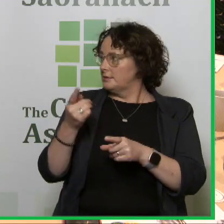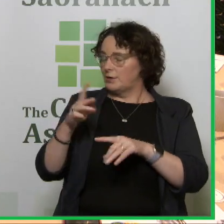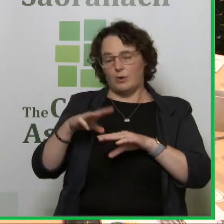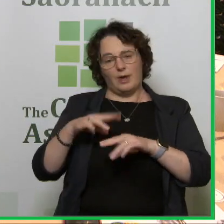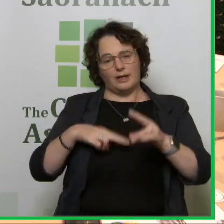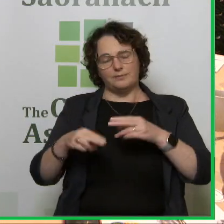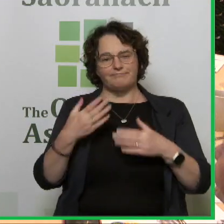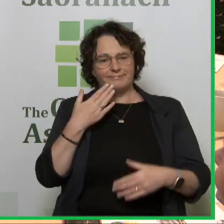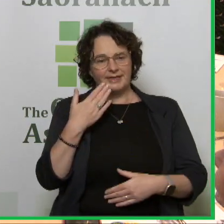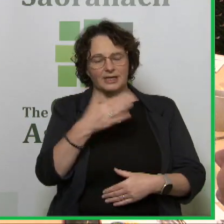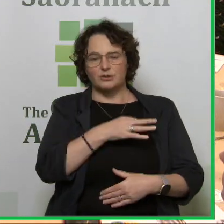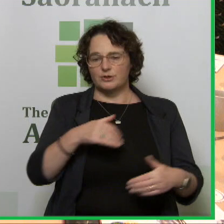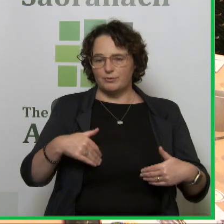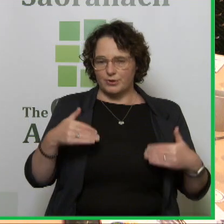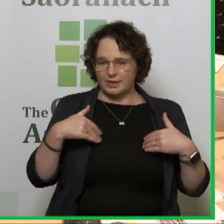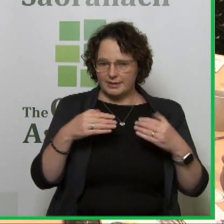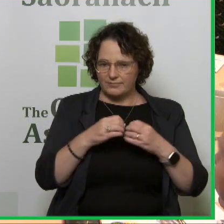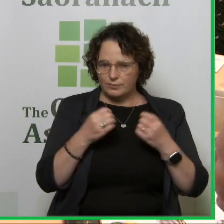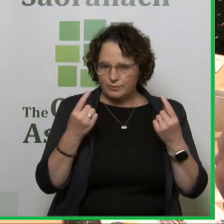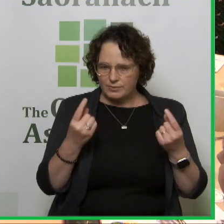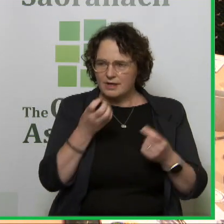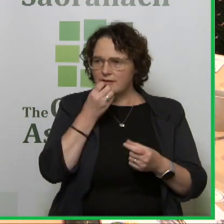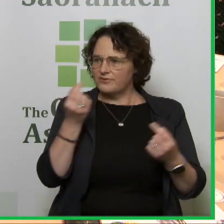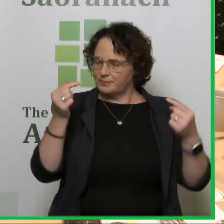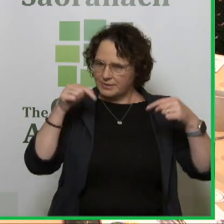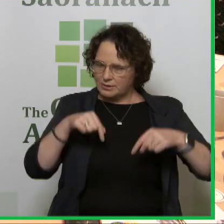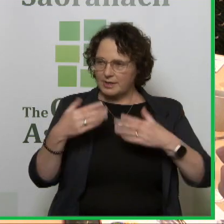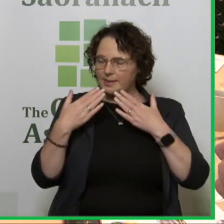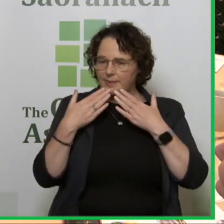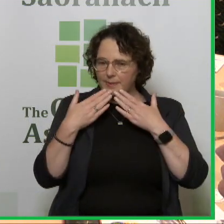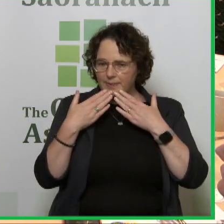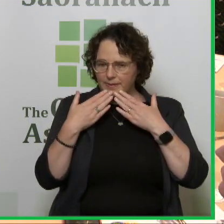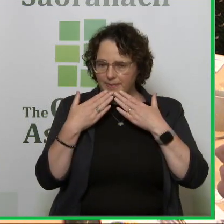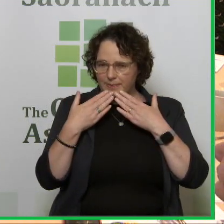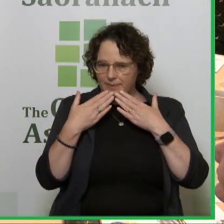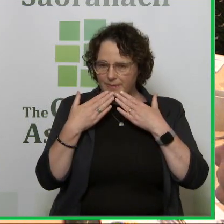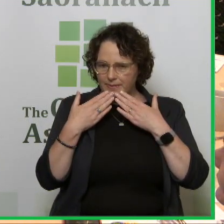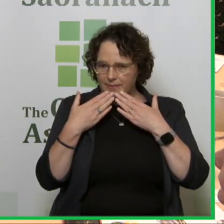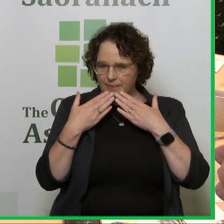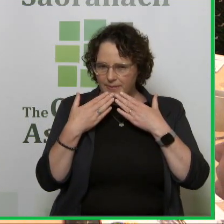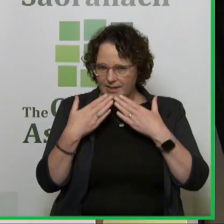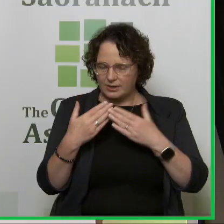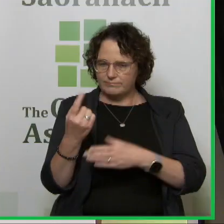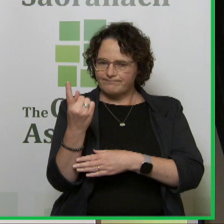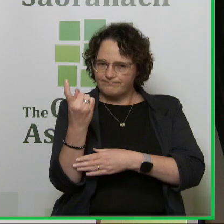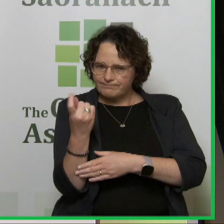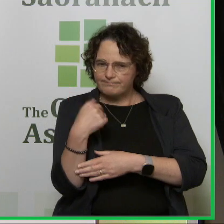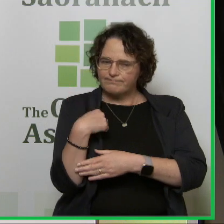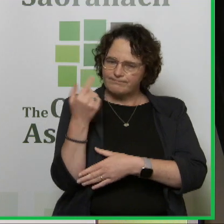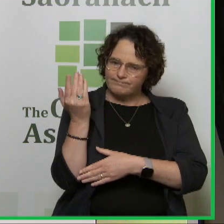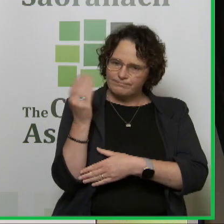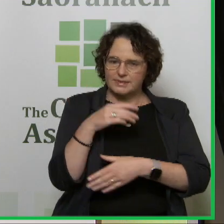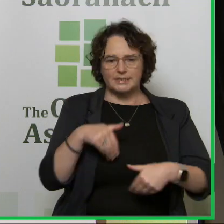much, and good morning, everybody. Lovely to be here, and thanks very much for the invitation to speak to you this